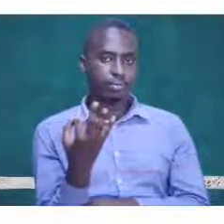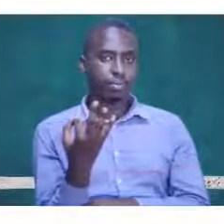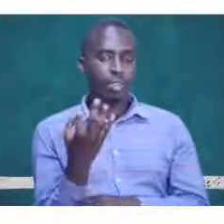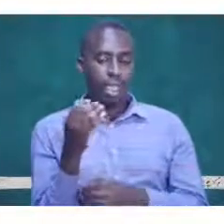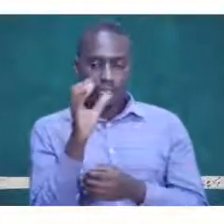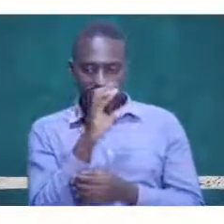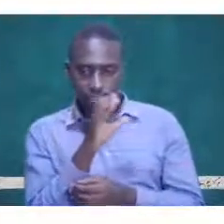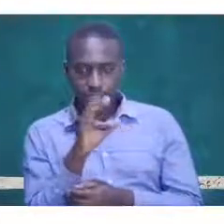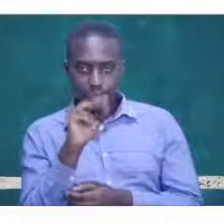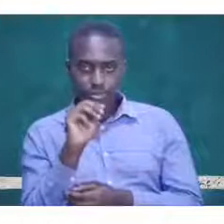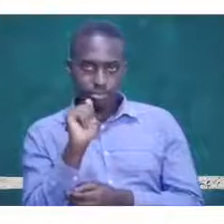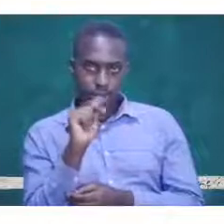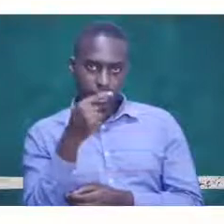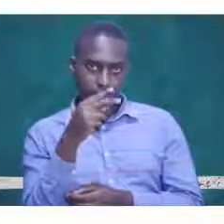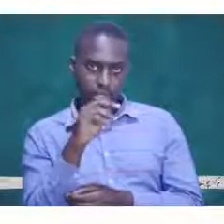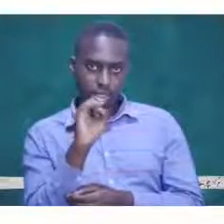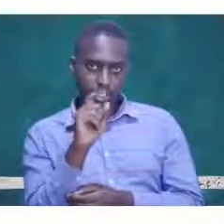calculate the magnitude of the multiplier where